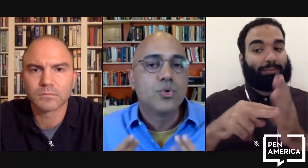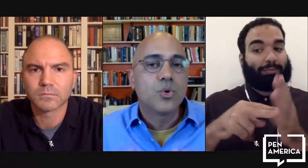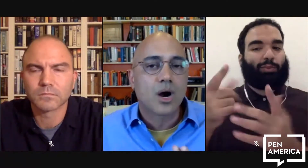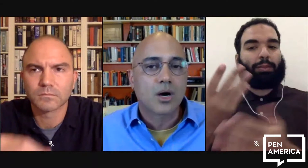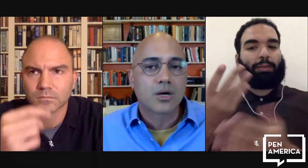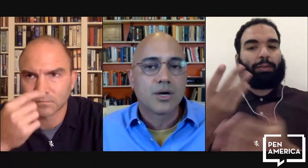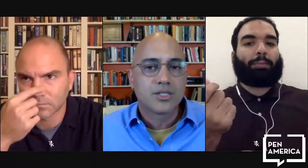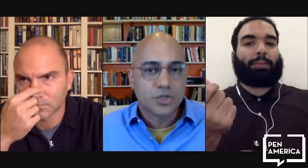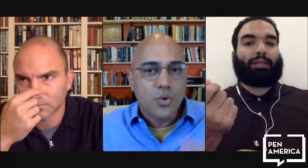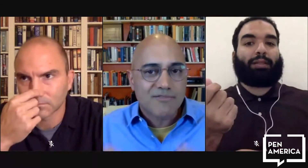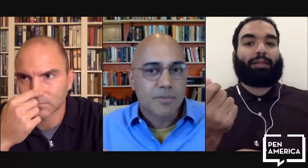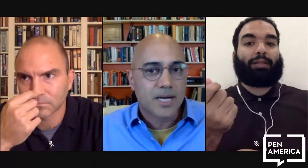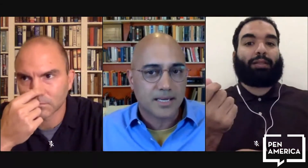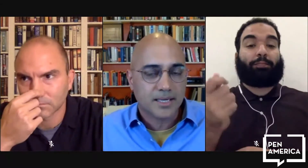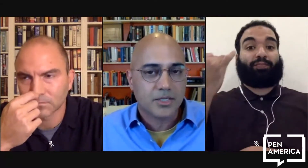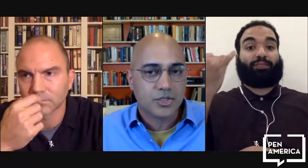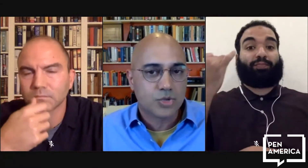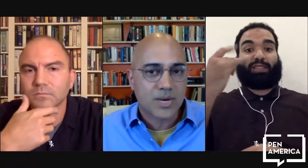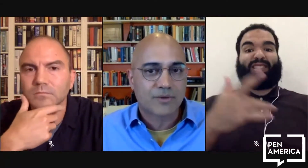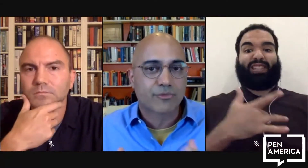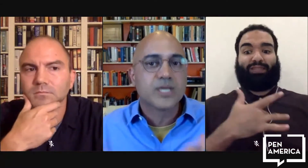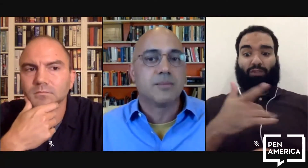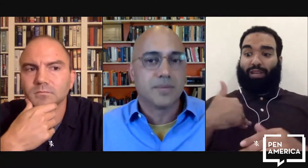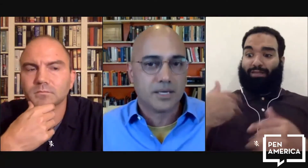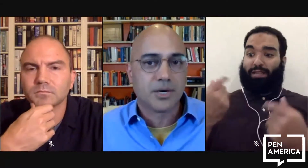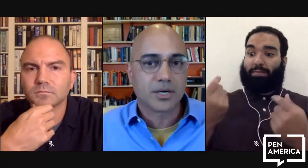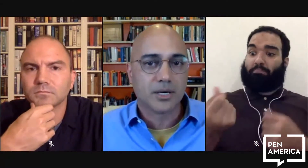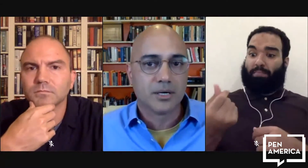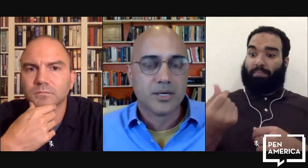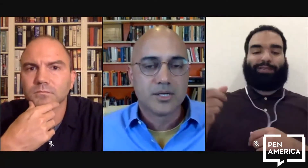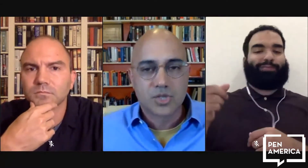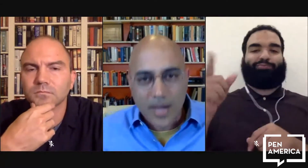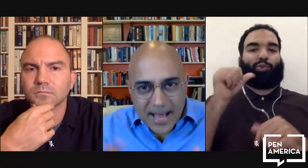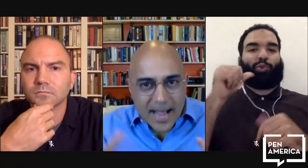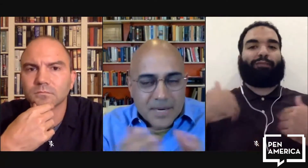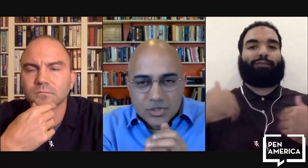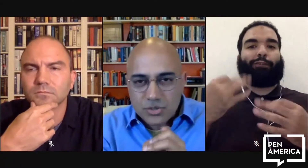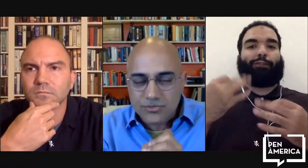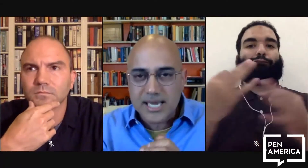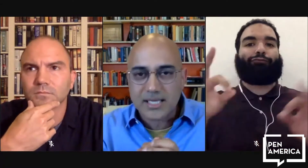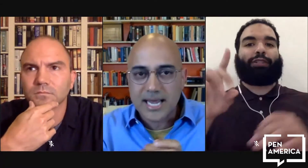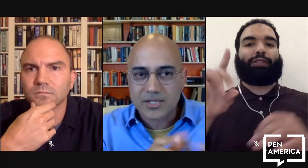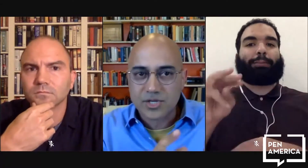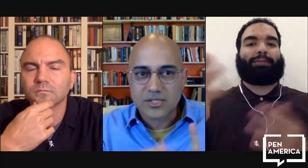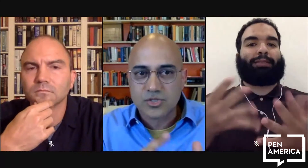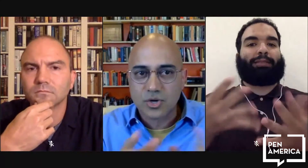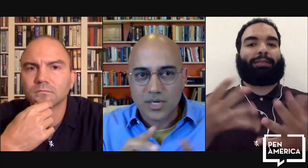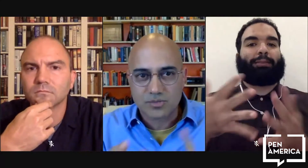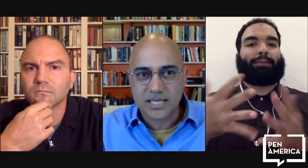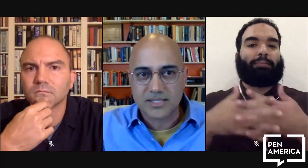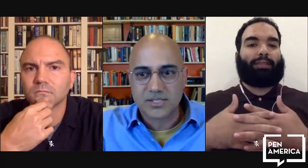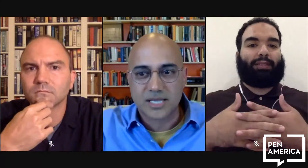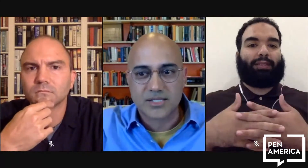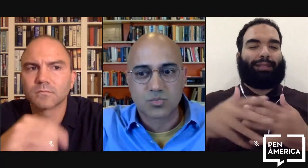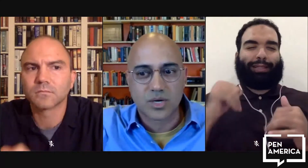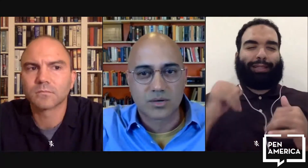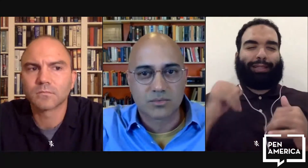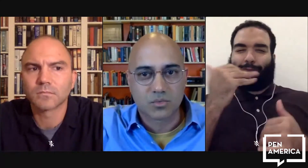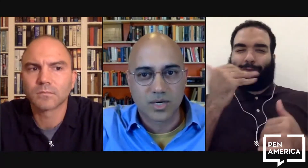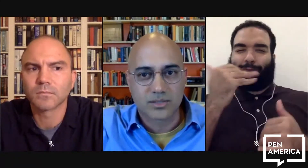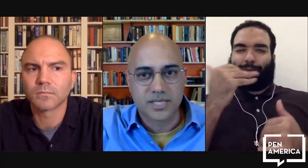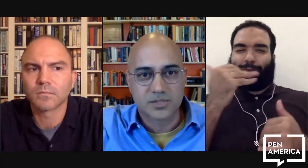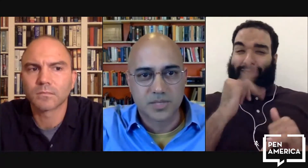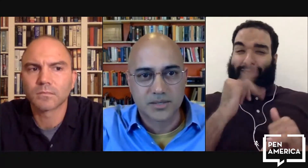until you have money, you don't have freedom in America. So I'm not sure if exactly answers your question, but that's